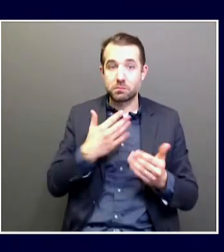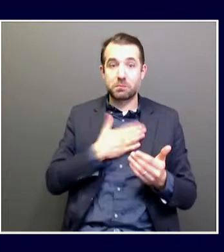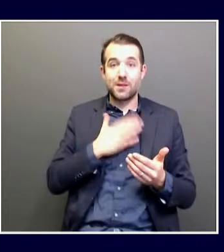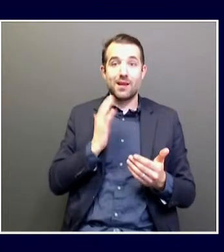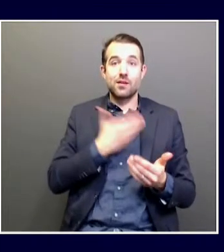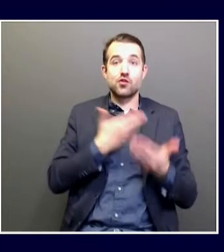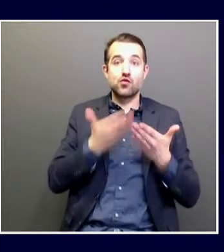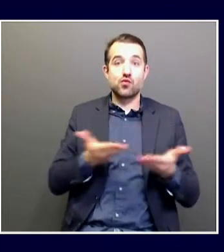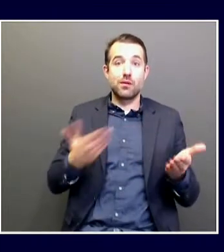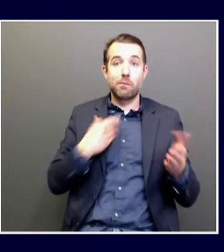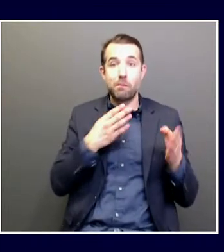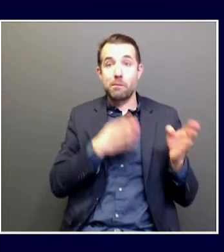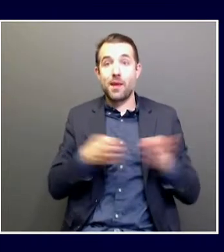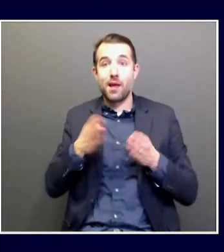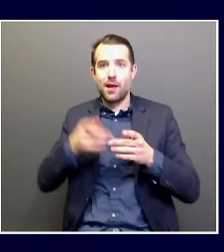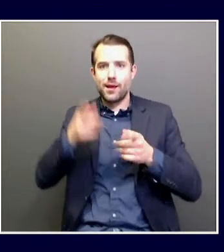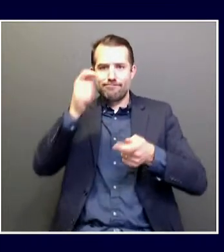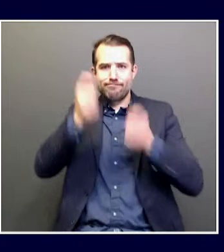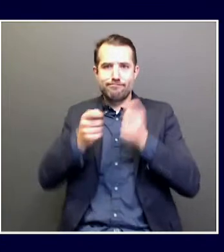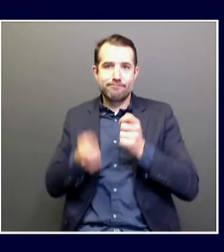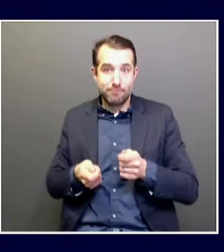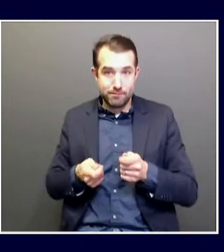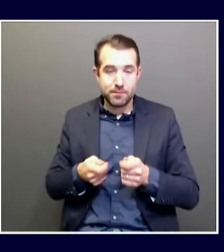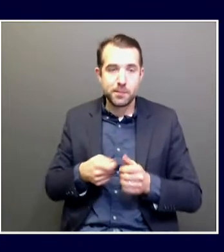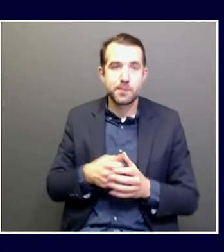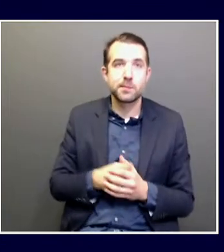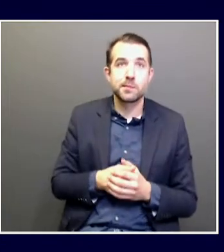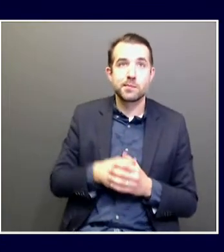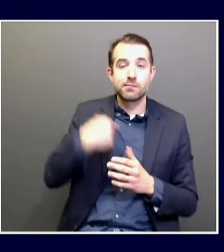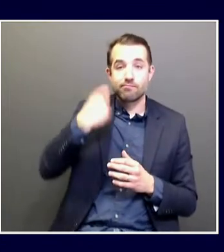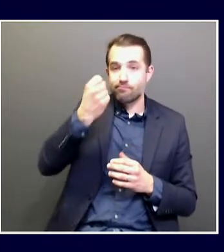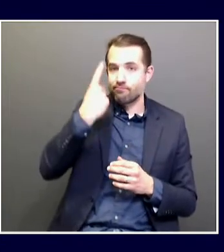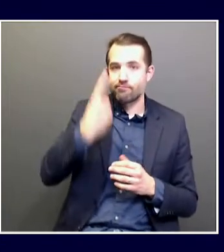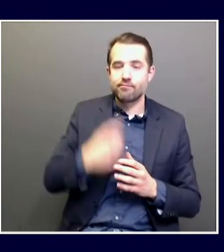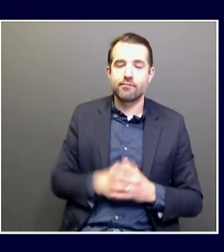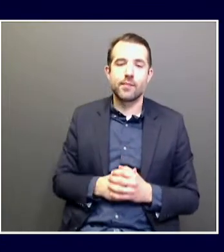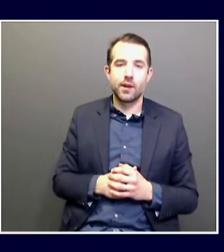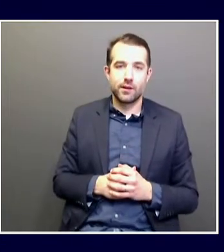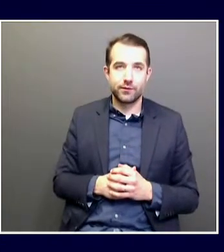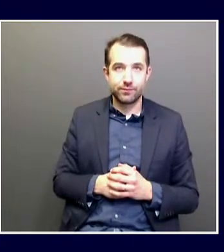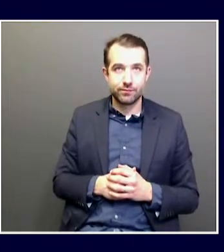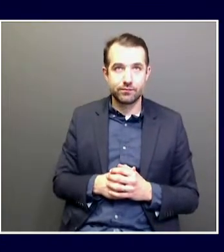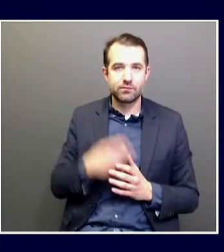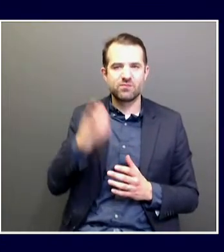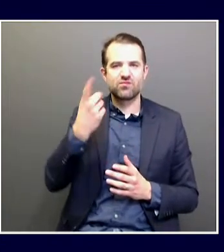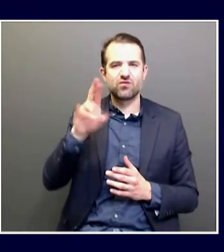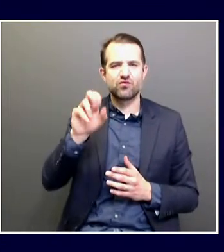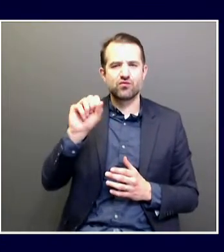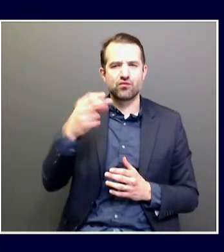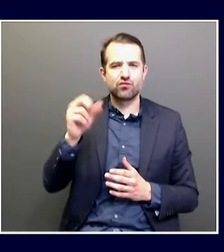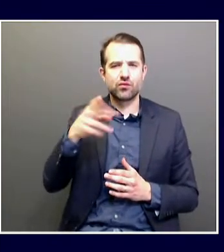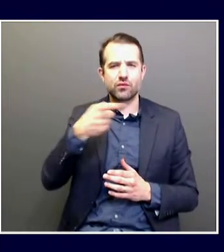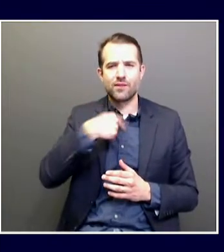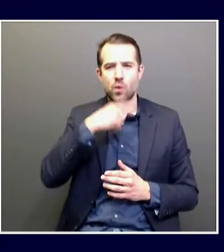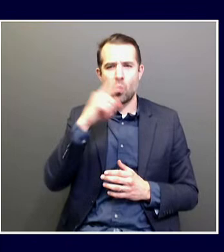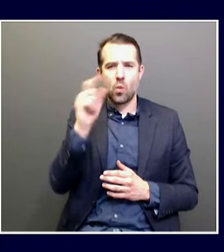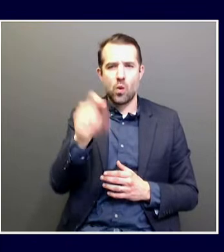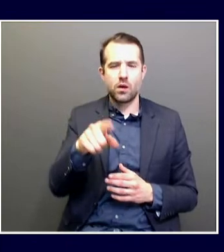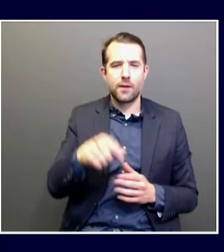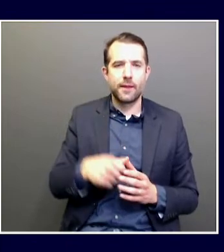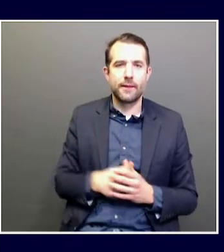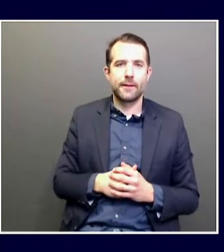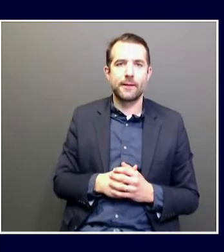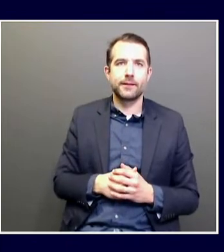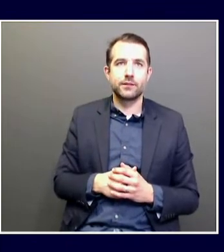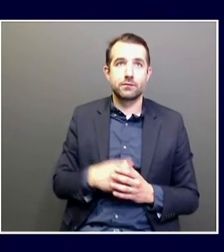well. Okay, I understand. Dr. Shah, I think this question might be geared a little bit more towards you, but Commissioner Lambrew, if you